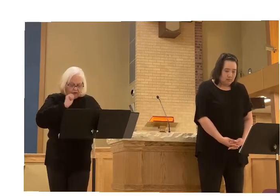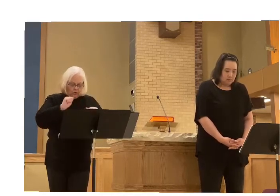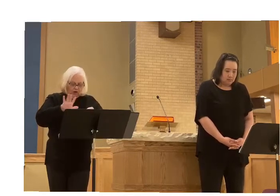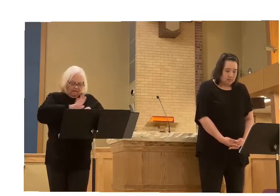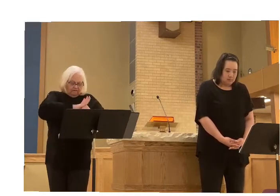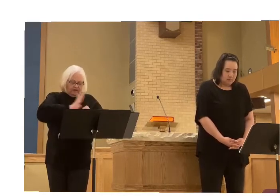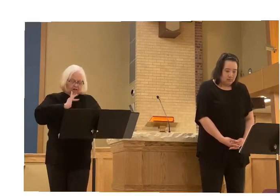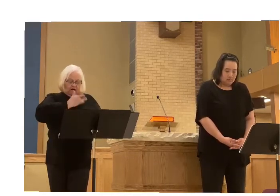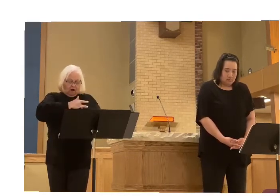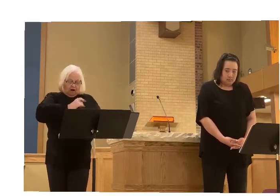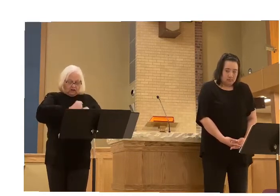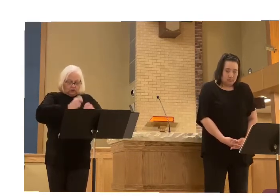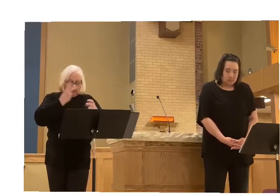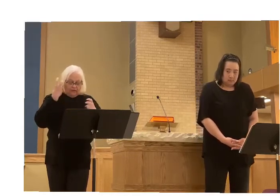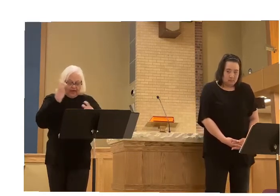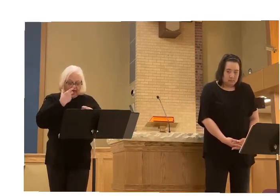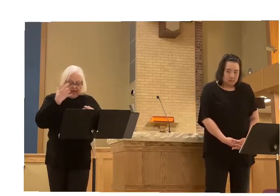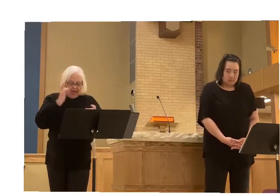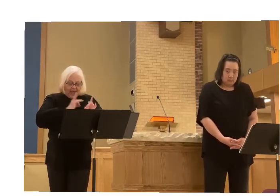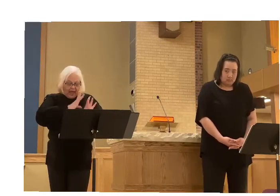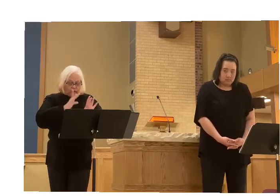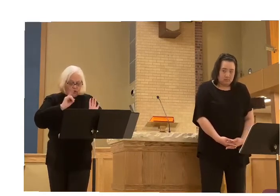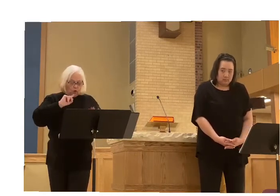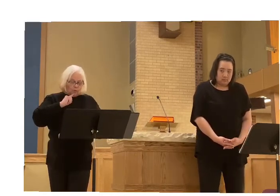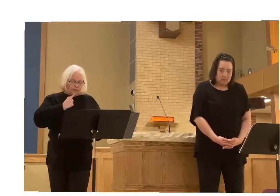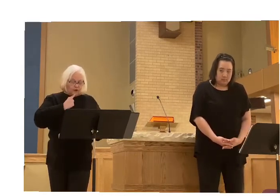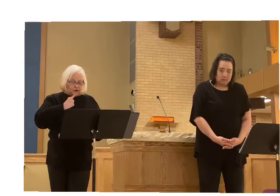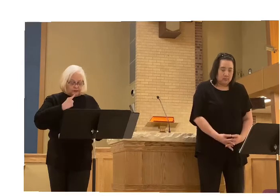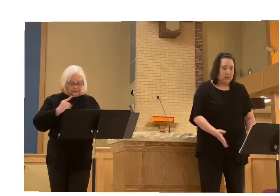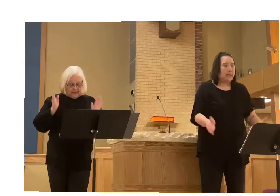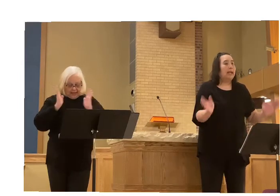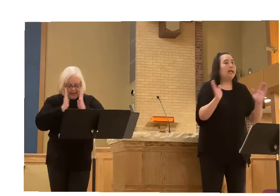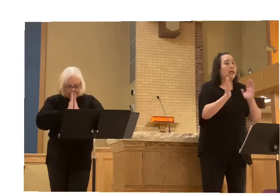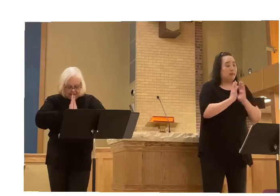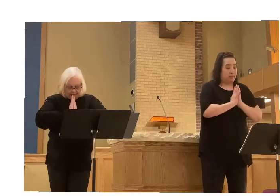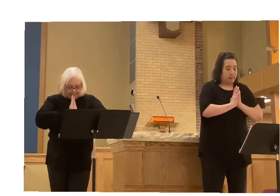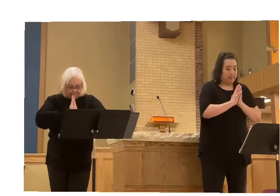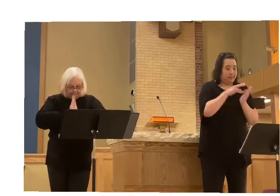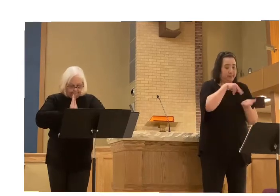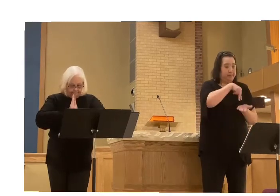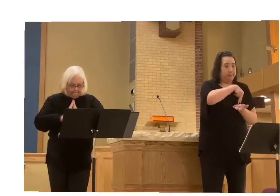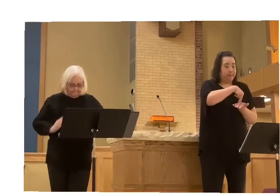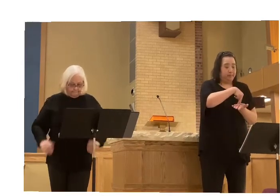with hatred or bitterness. Amen.